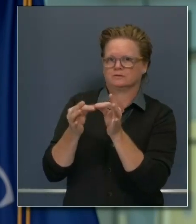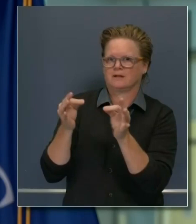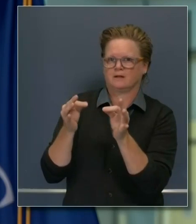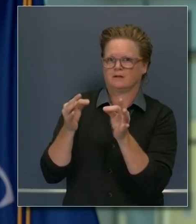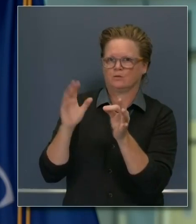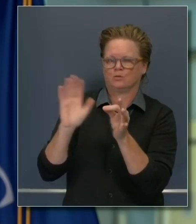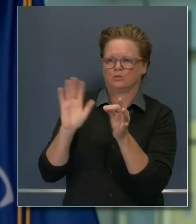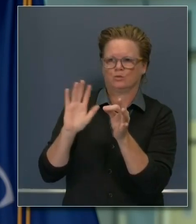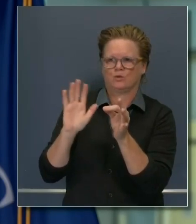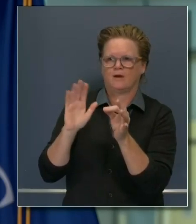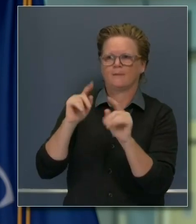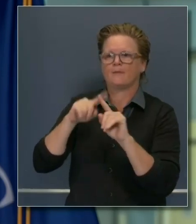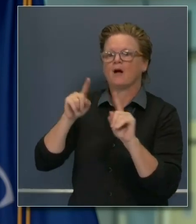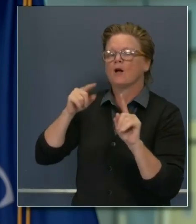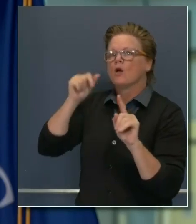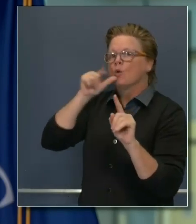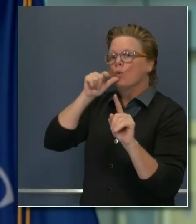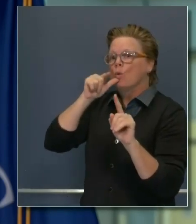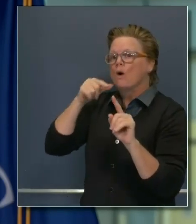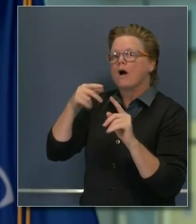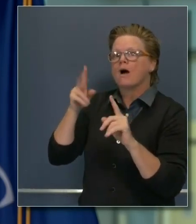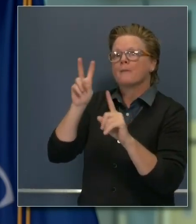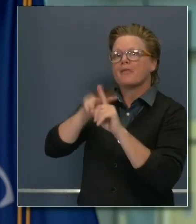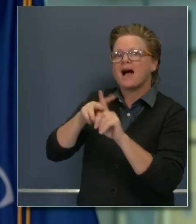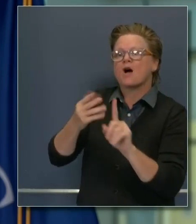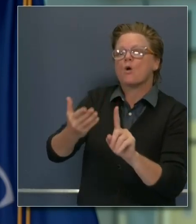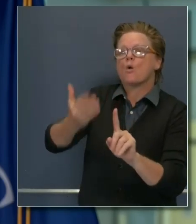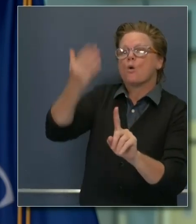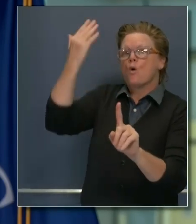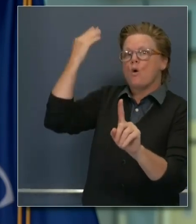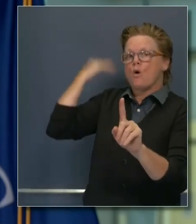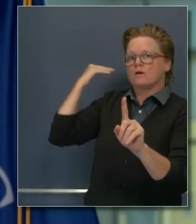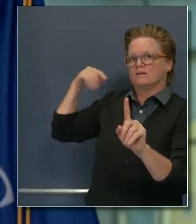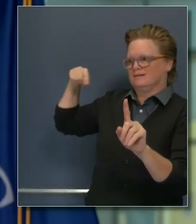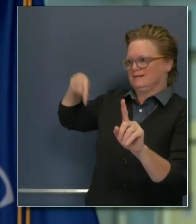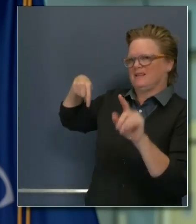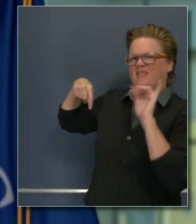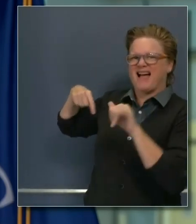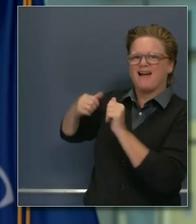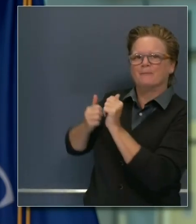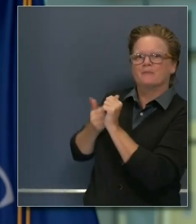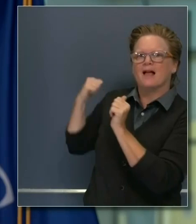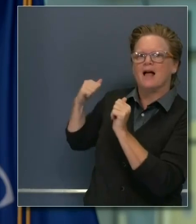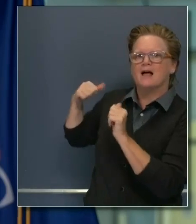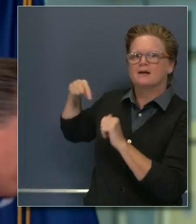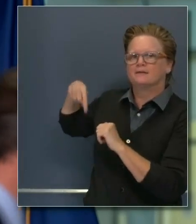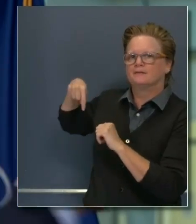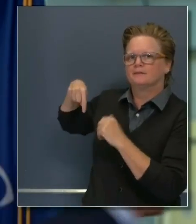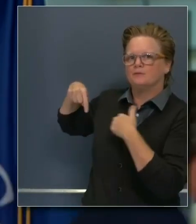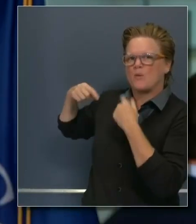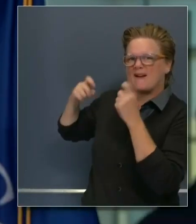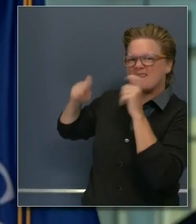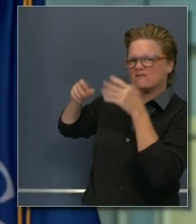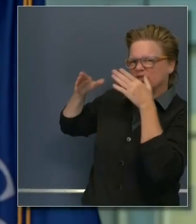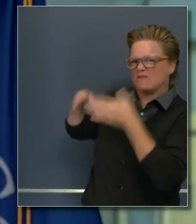the announcement we were making today in terms of how to substantively address it. But, Yolanda, you want to take a shot at this?